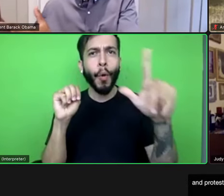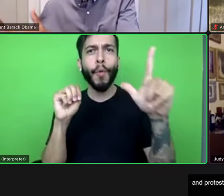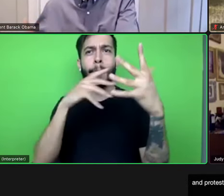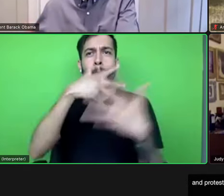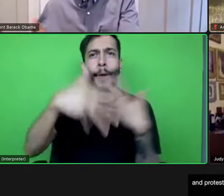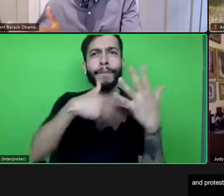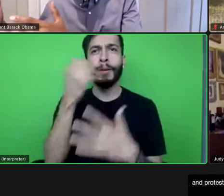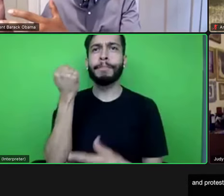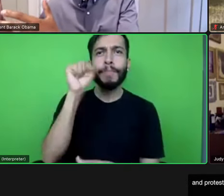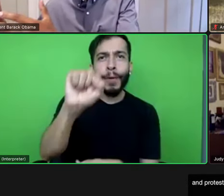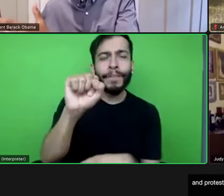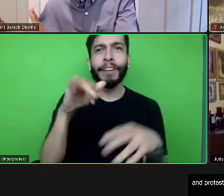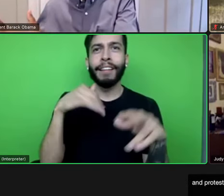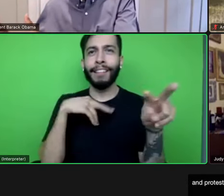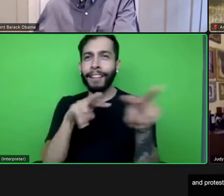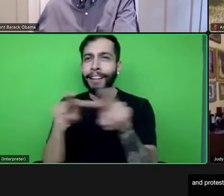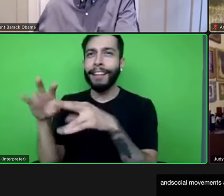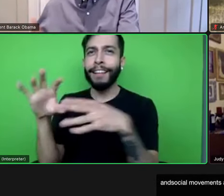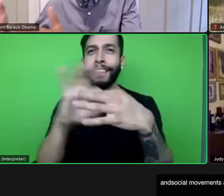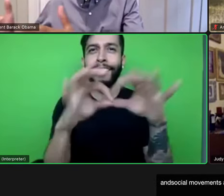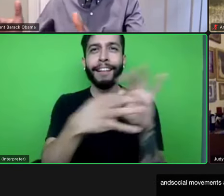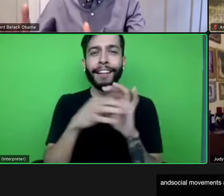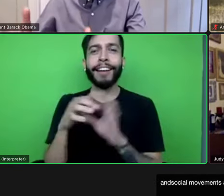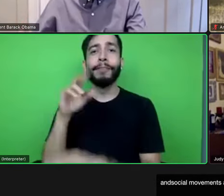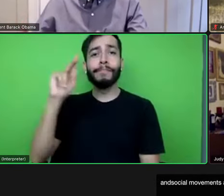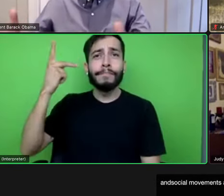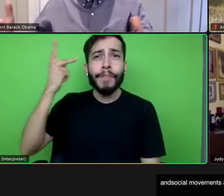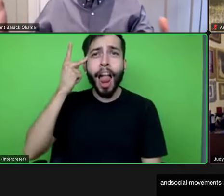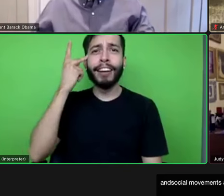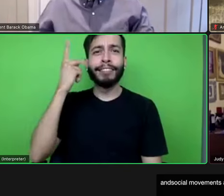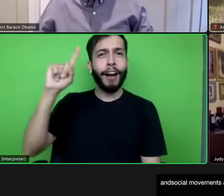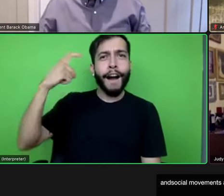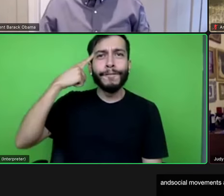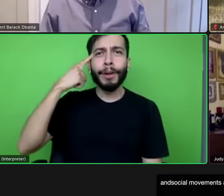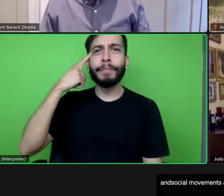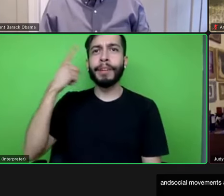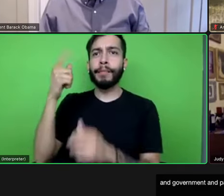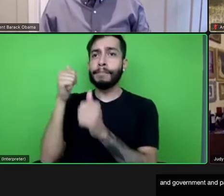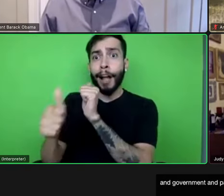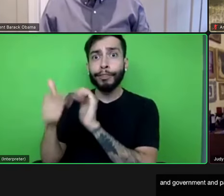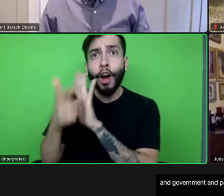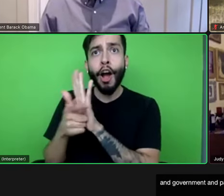politics and government and passing laws and legislation?